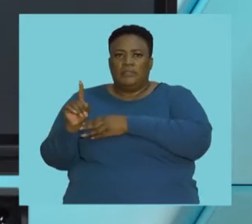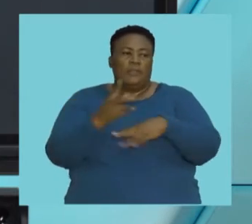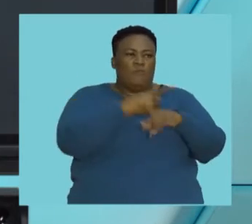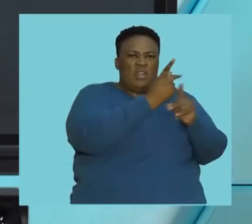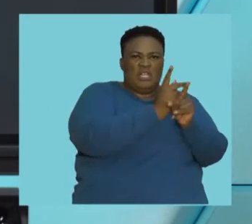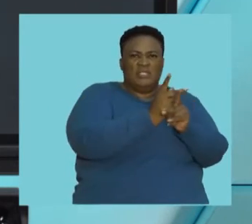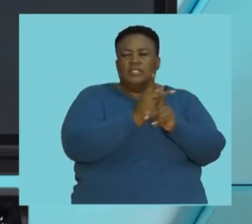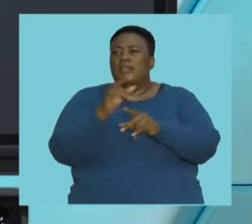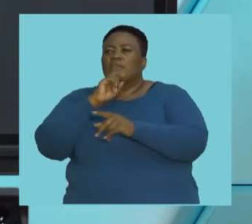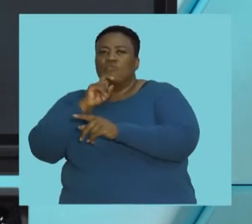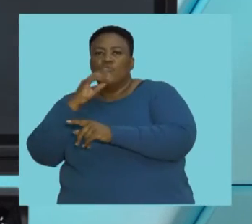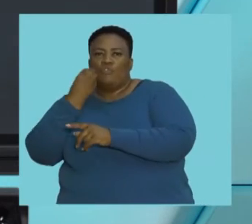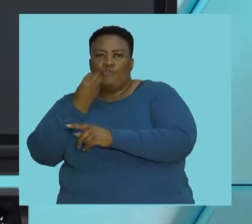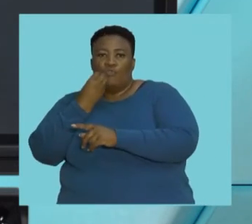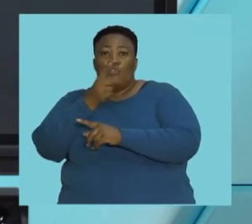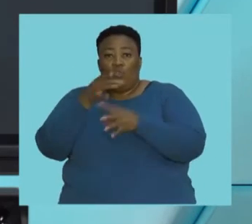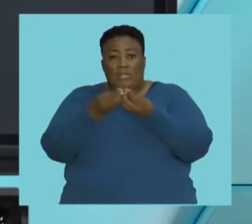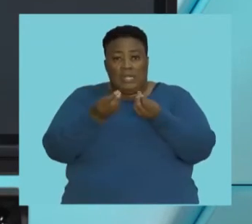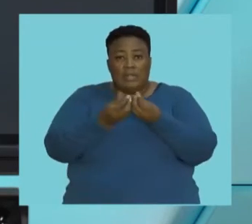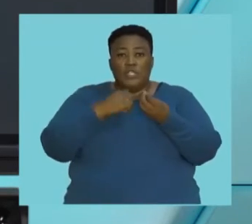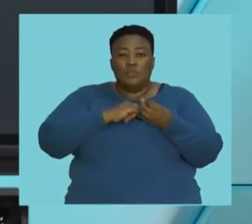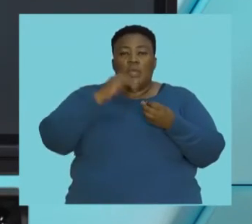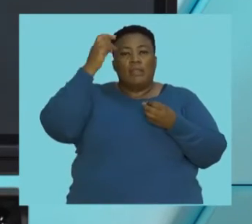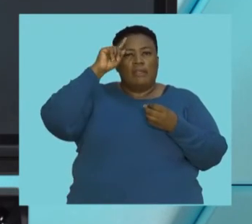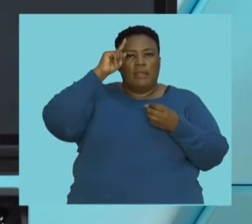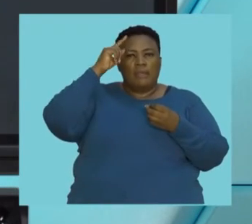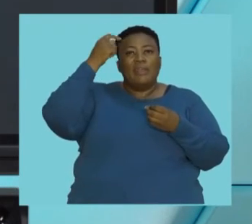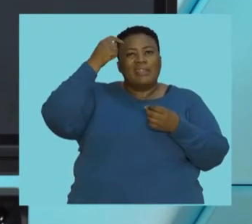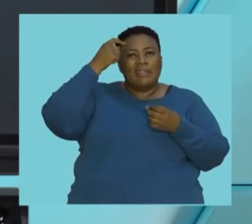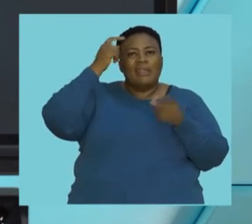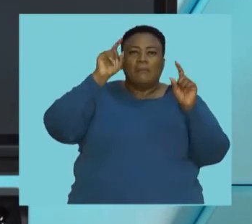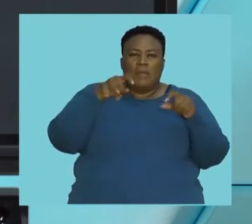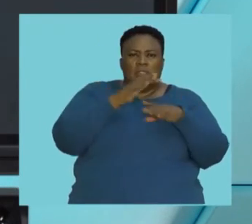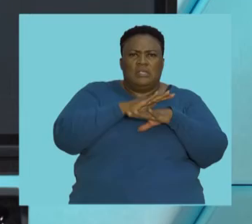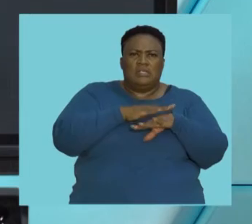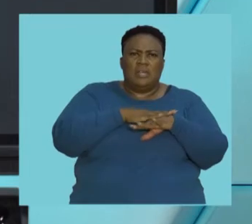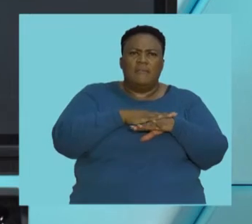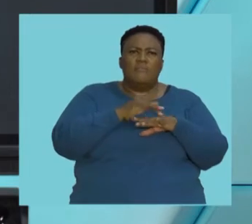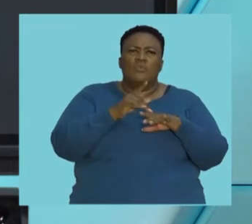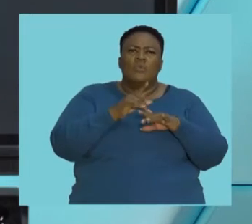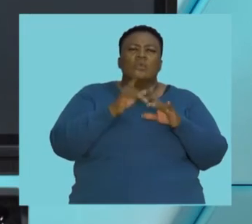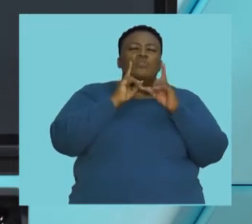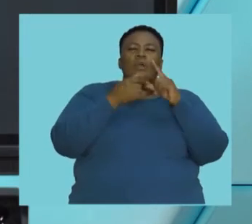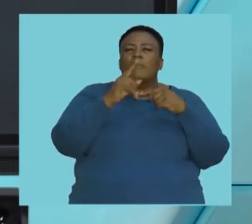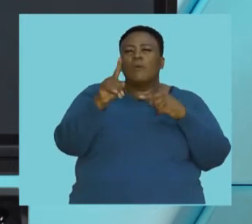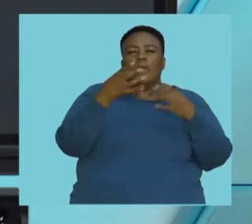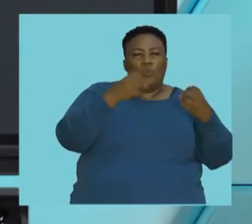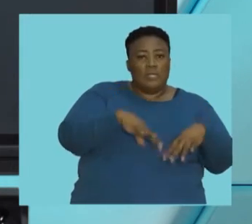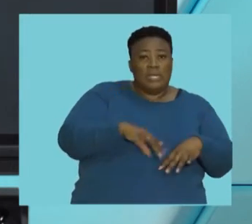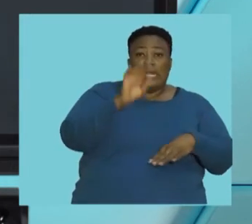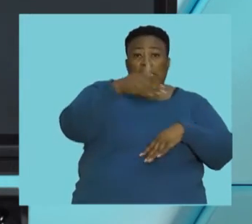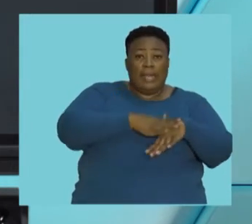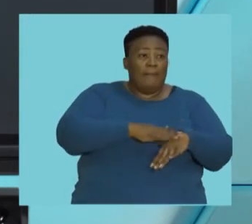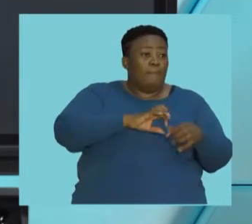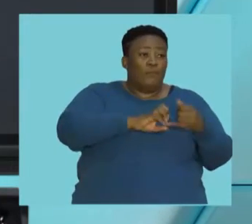the production and the consumption of food is also factors that we need to consider when we think about wastage. So the next time that you